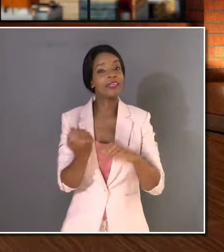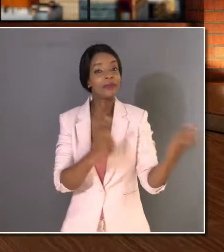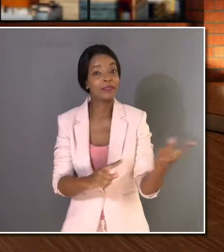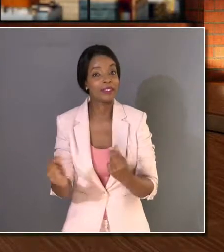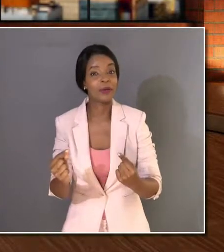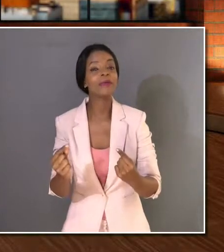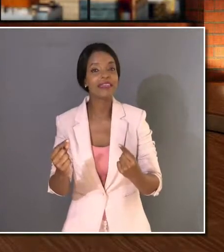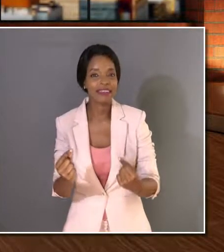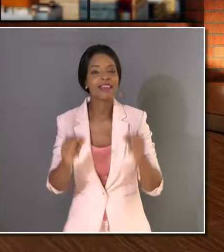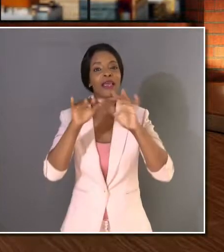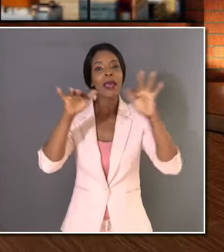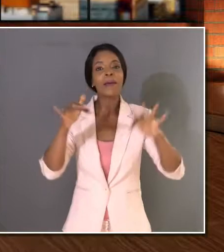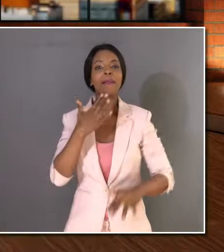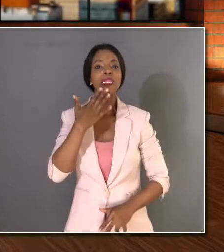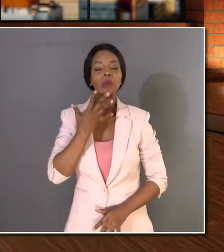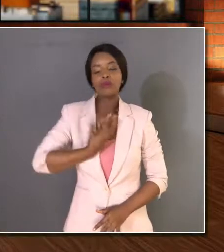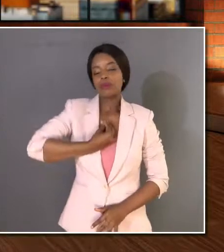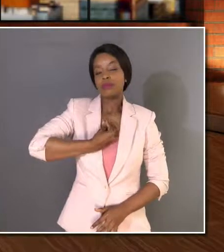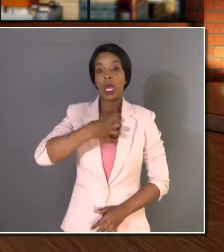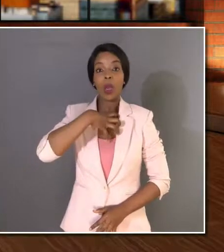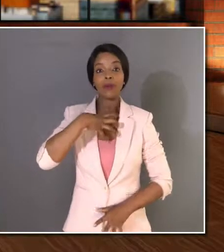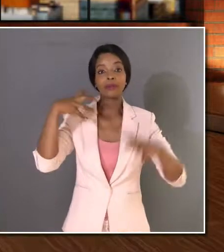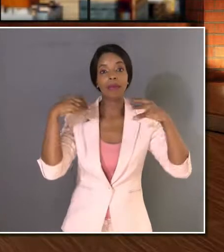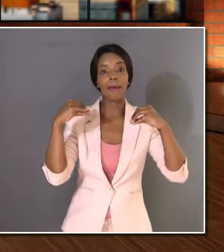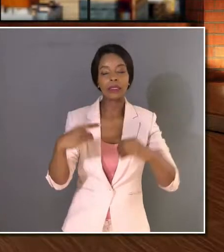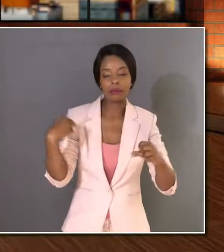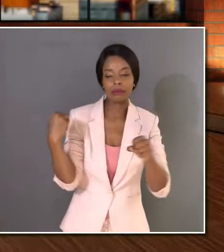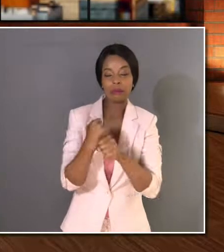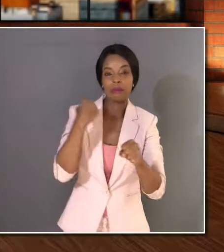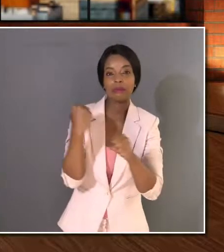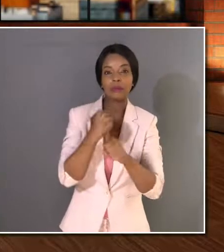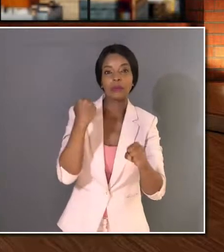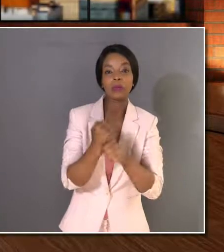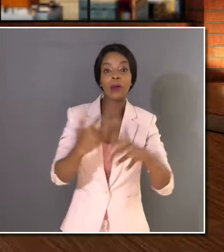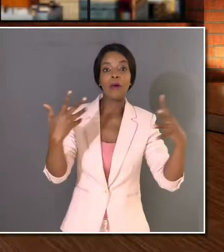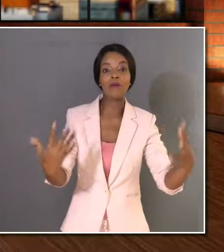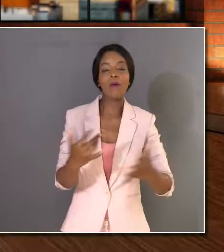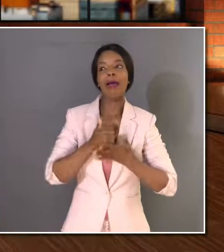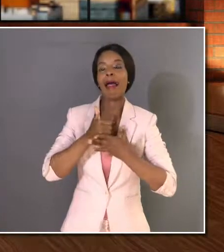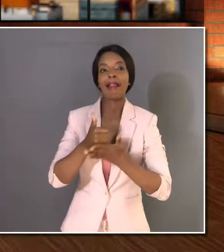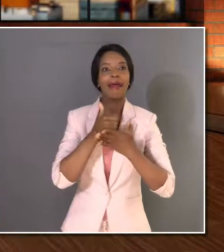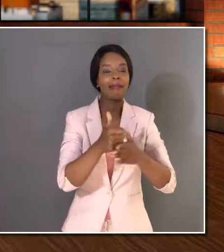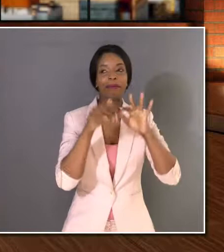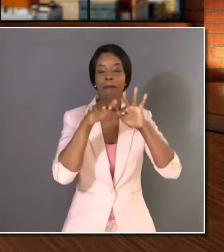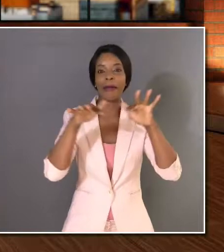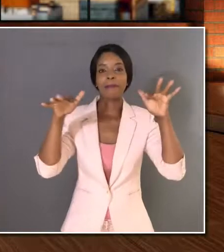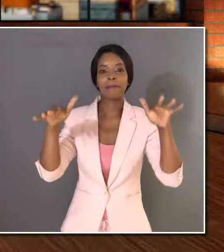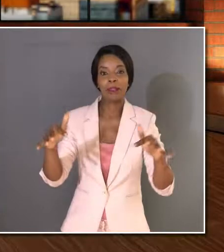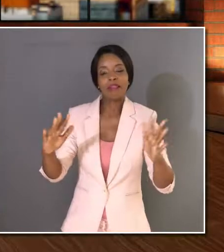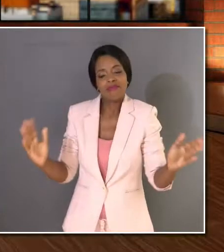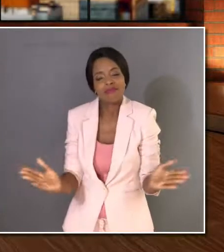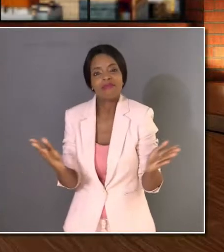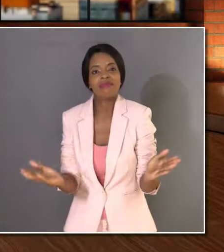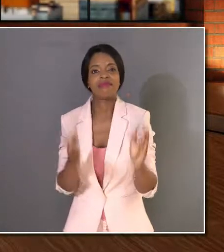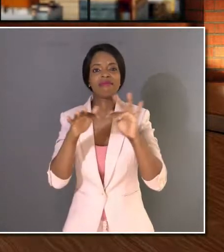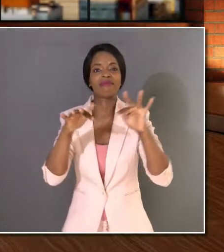scenes with young entrepreneurs out there who are doing what they can to make a difference and continue to innovate in all the ways they